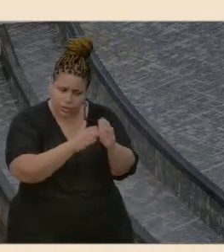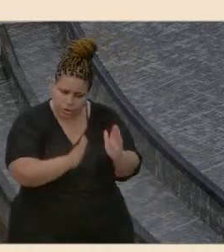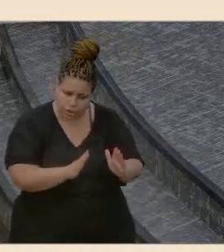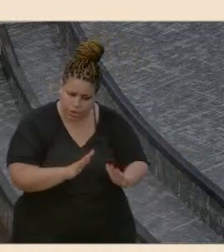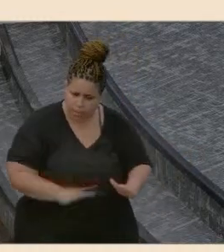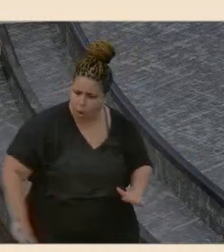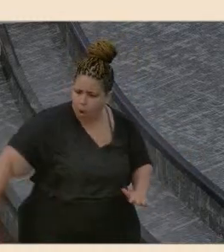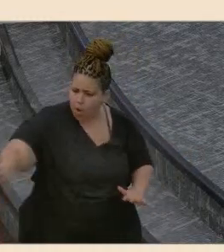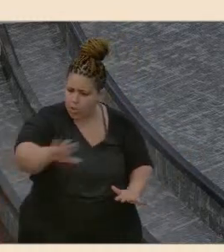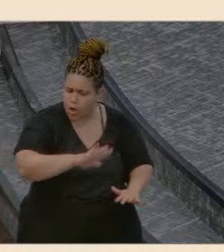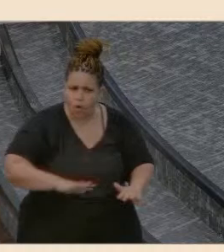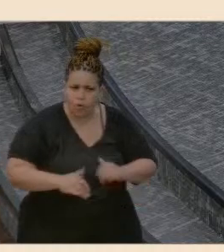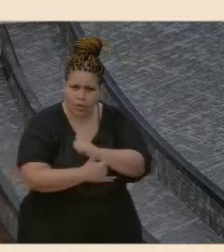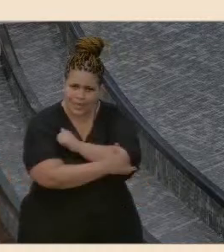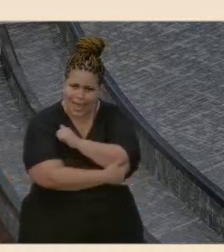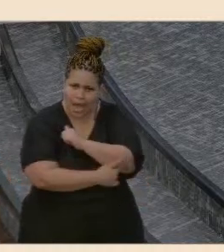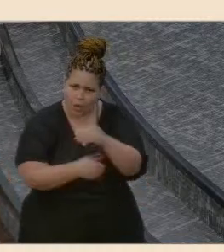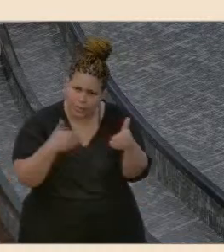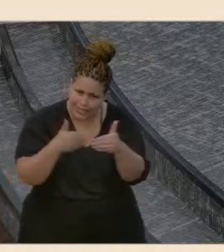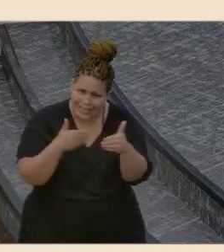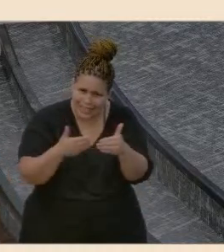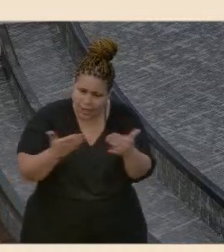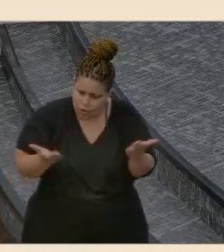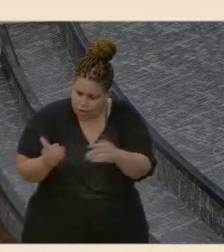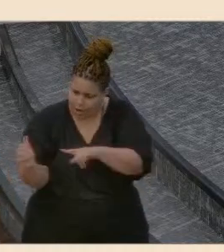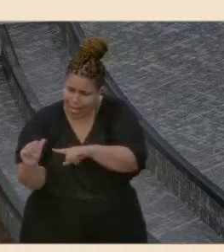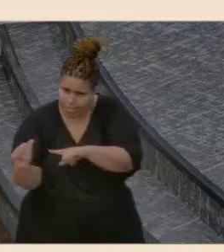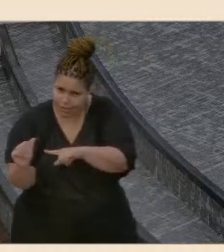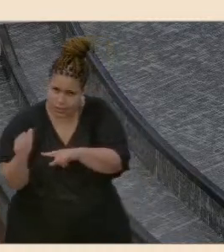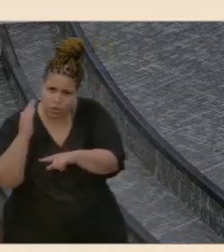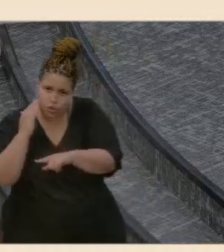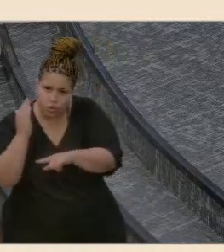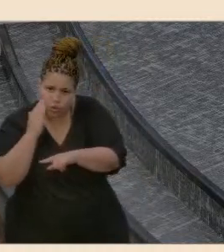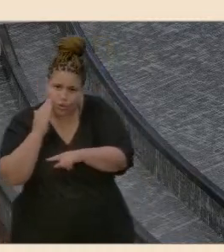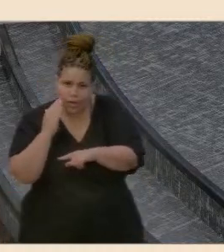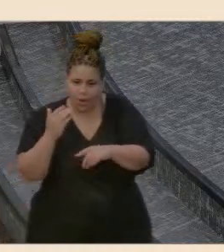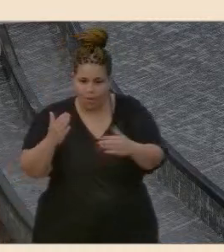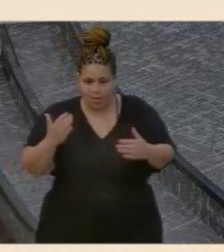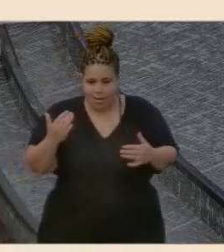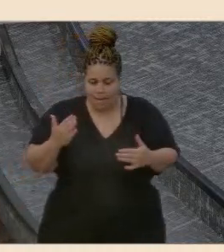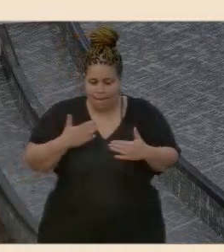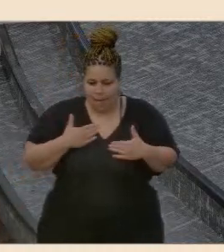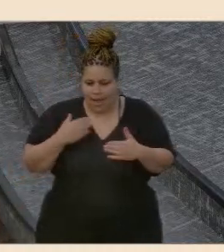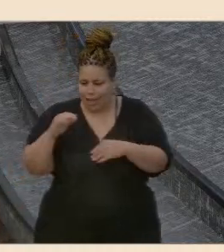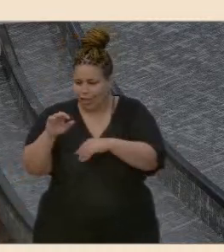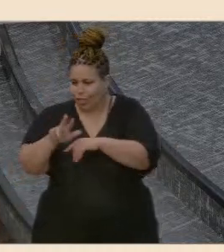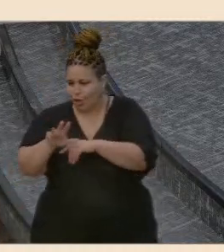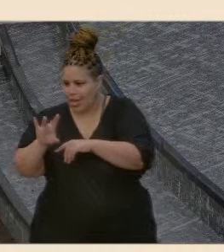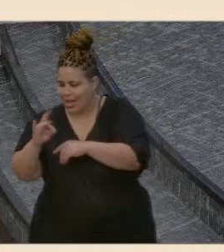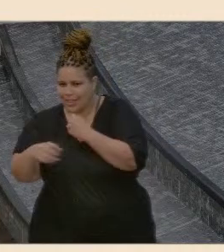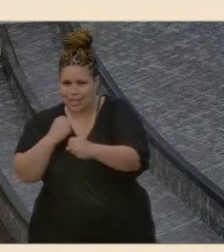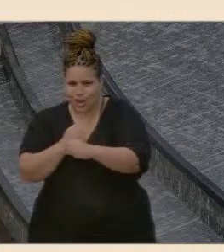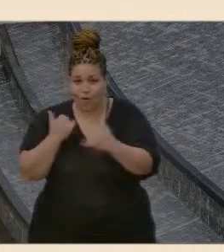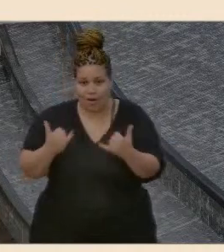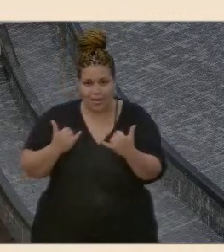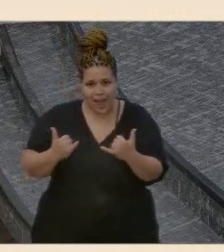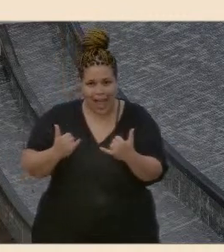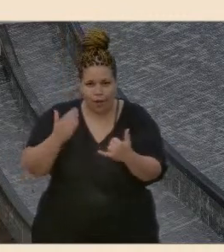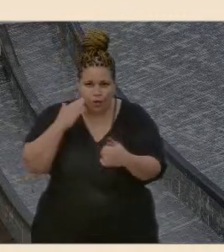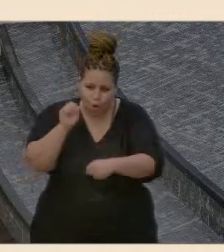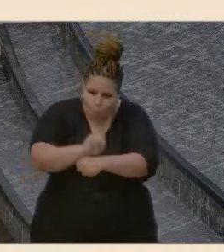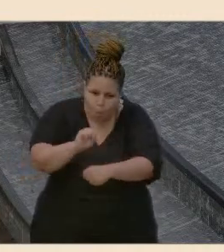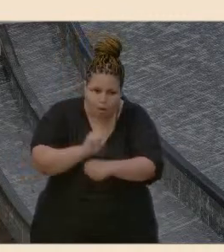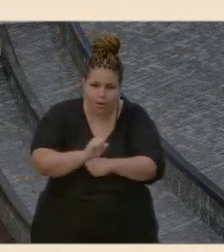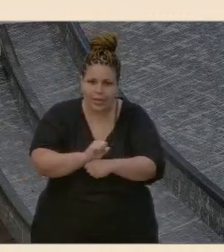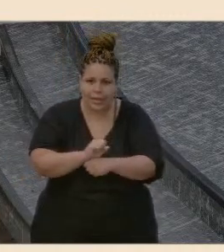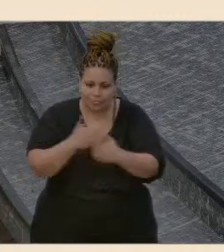we laughed at each other. We all came through the ranks together. Like, I'm on my 38th year, and some of the guys, we patrolled together. But